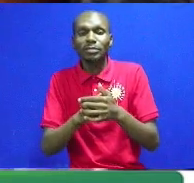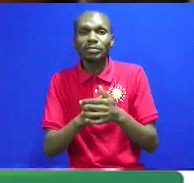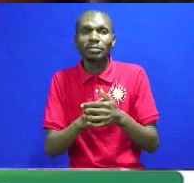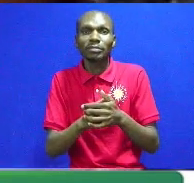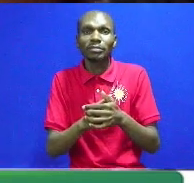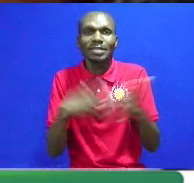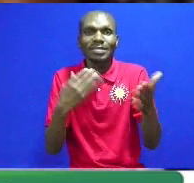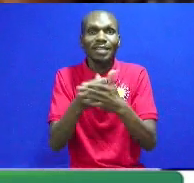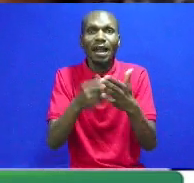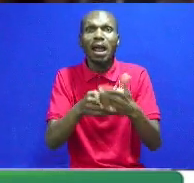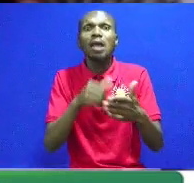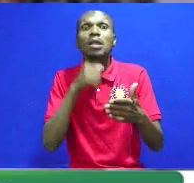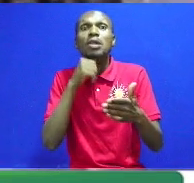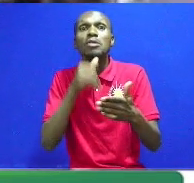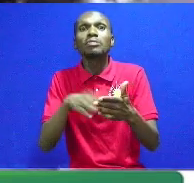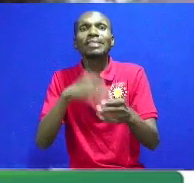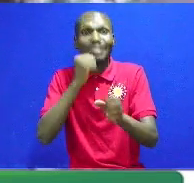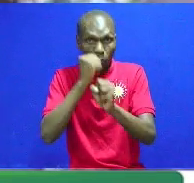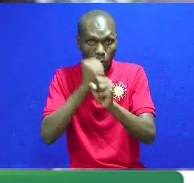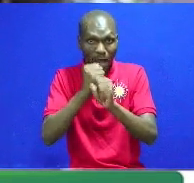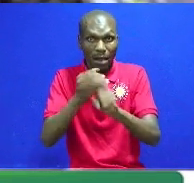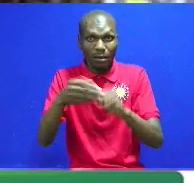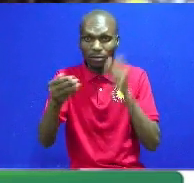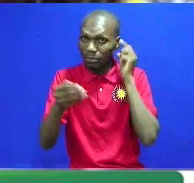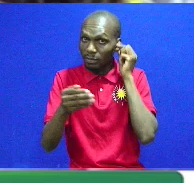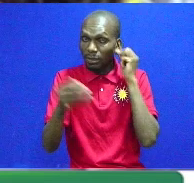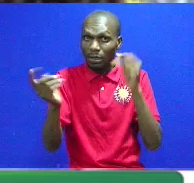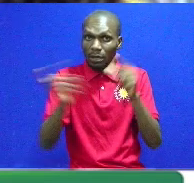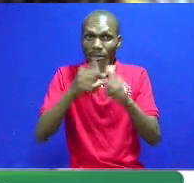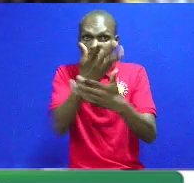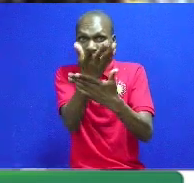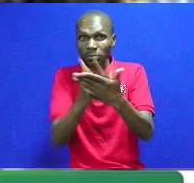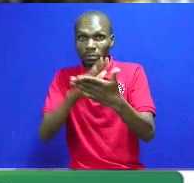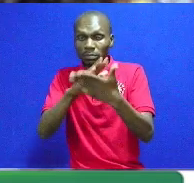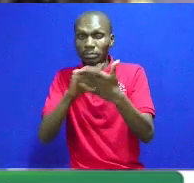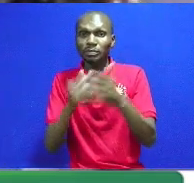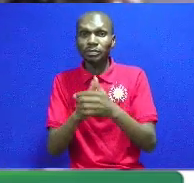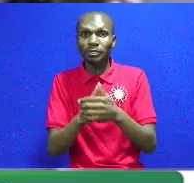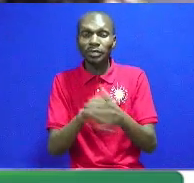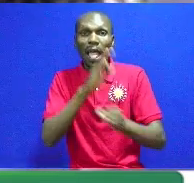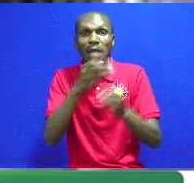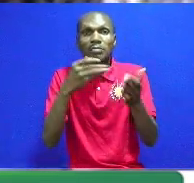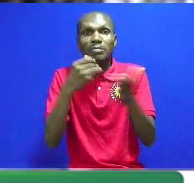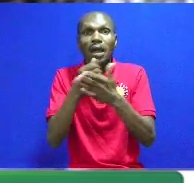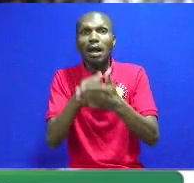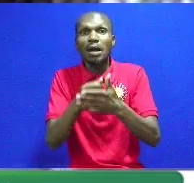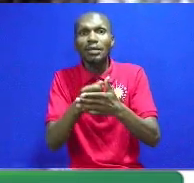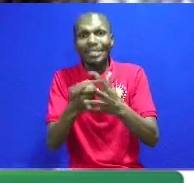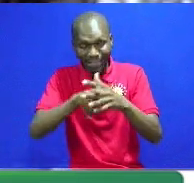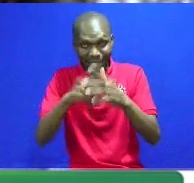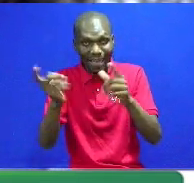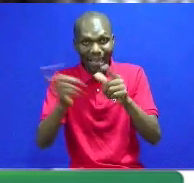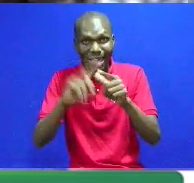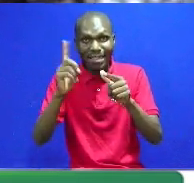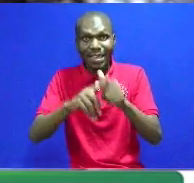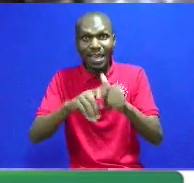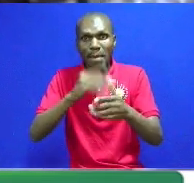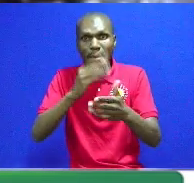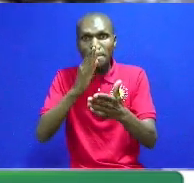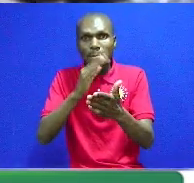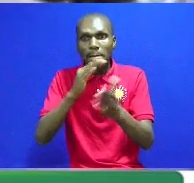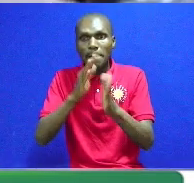salary has not been affected on the payslip if the salary has been affected the arrears which